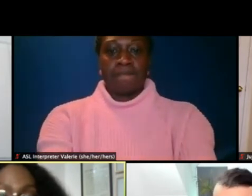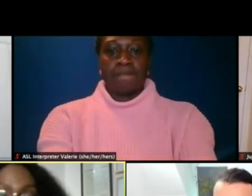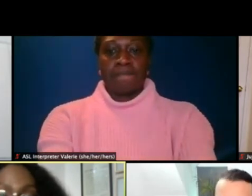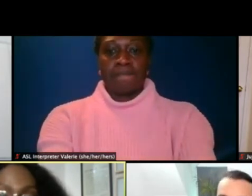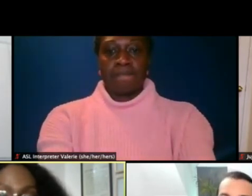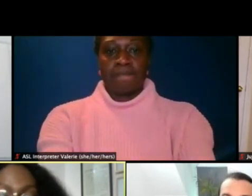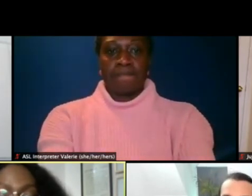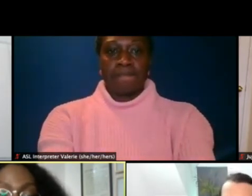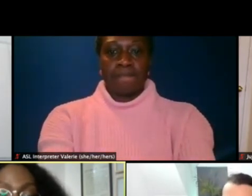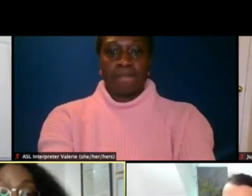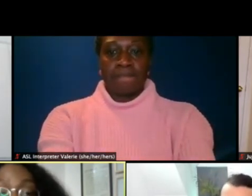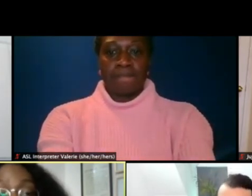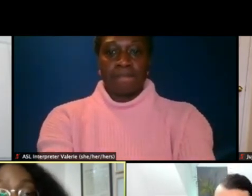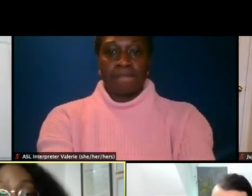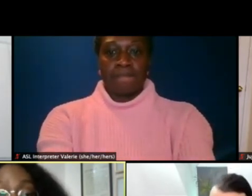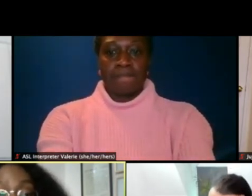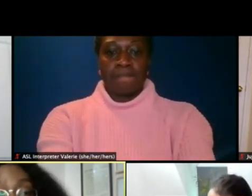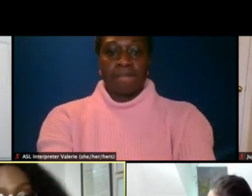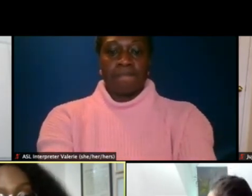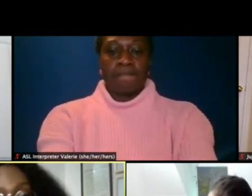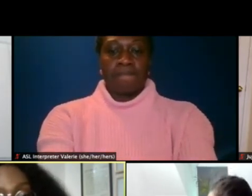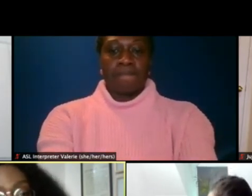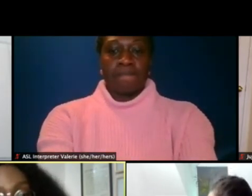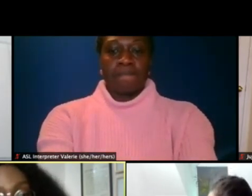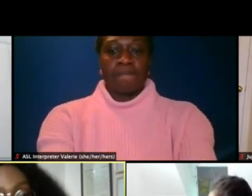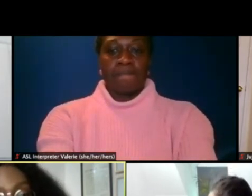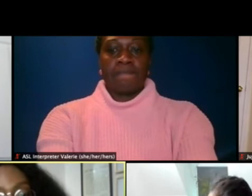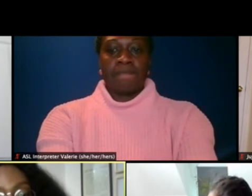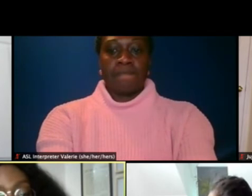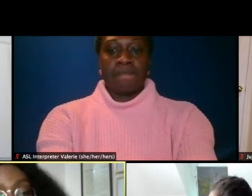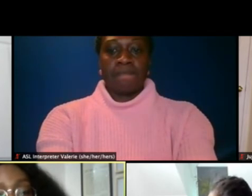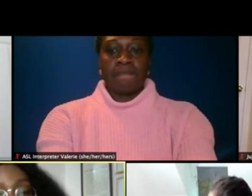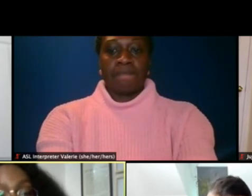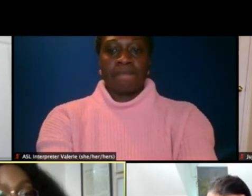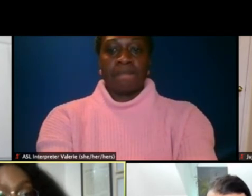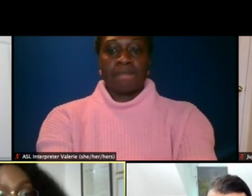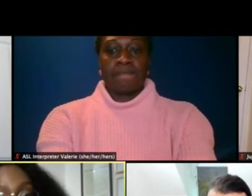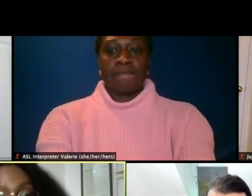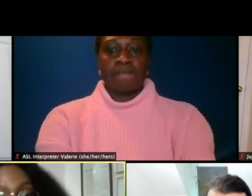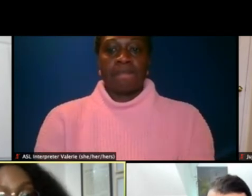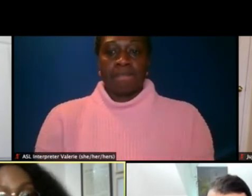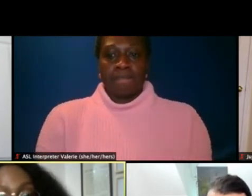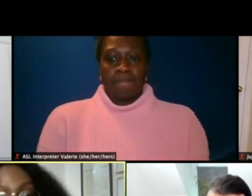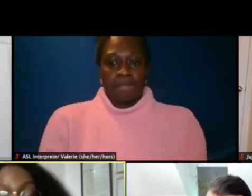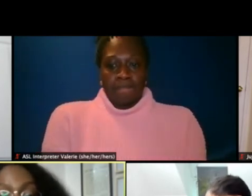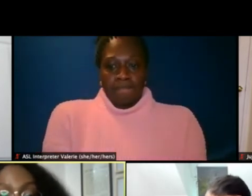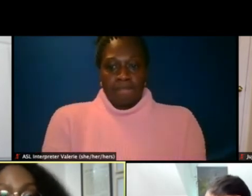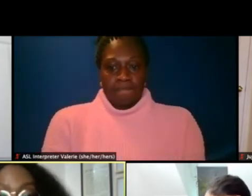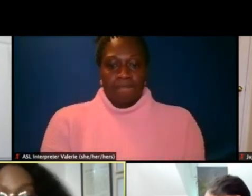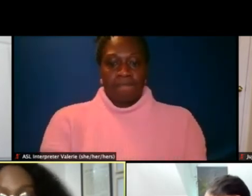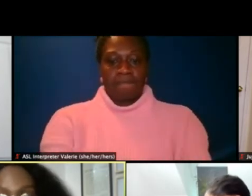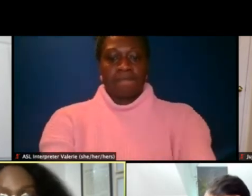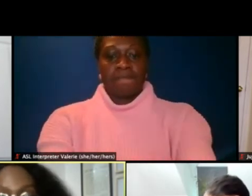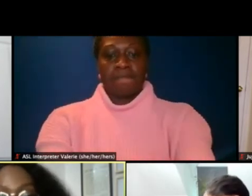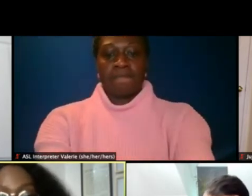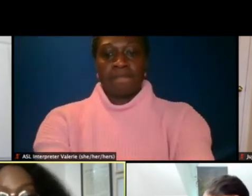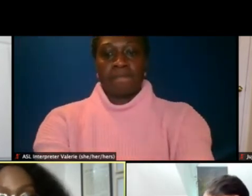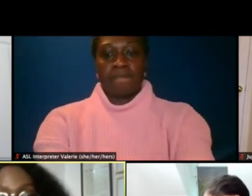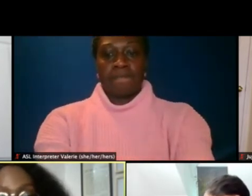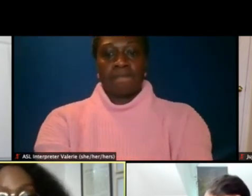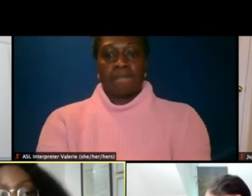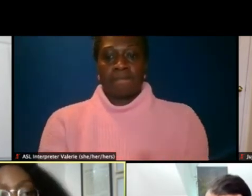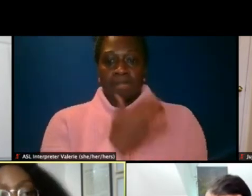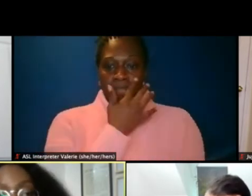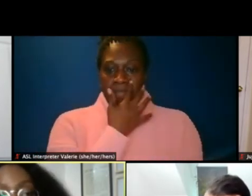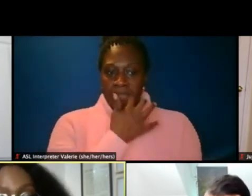bastante lento, e também a música e o meu trabalho acaba me dando a oportunidade de viver momentos como